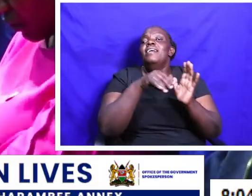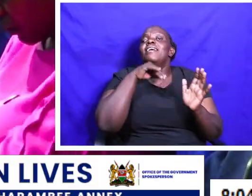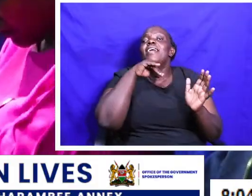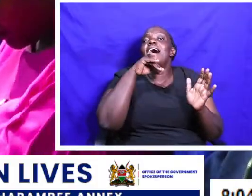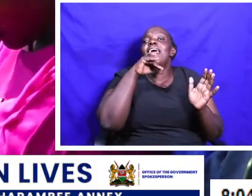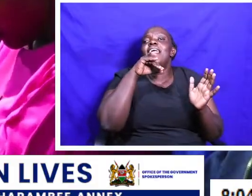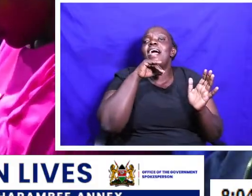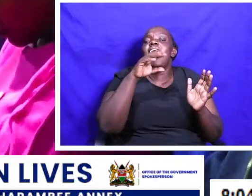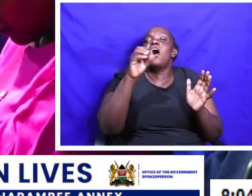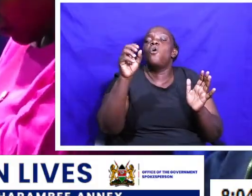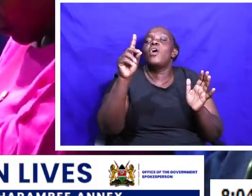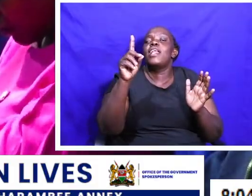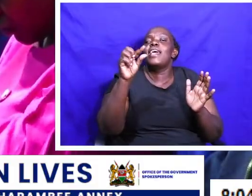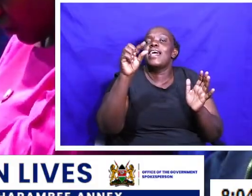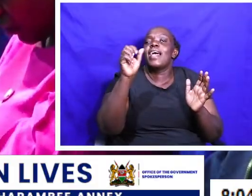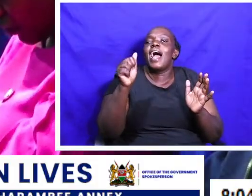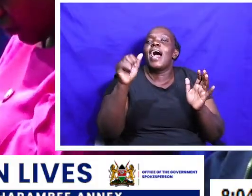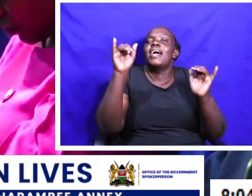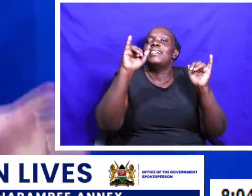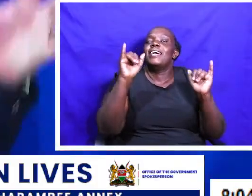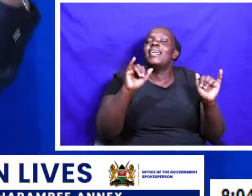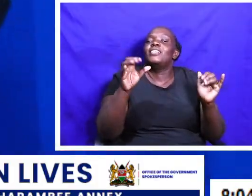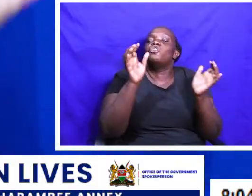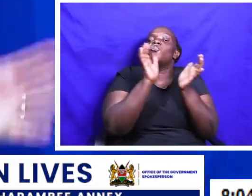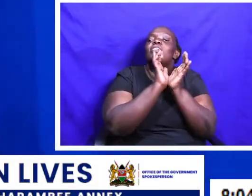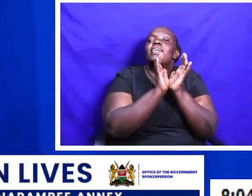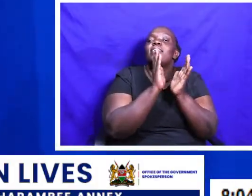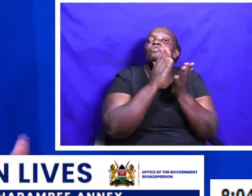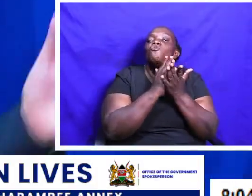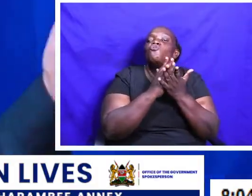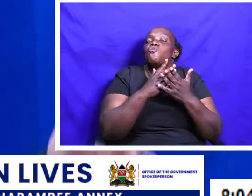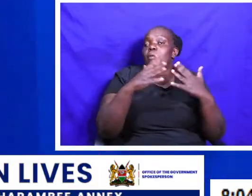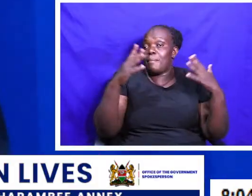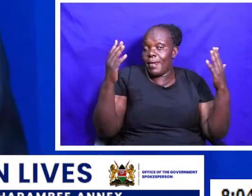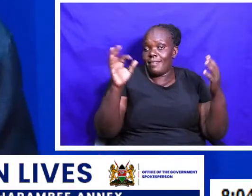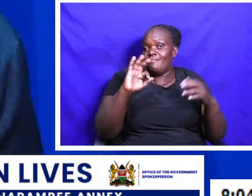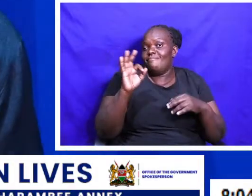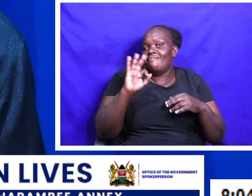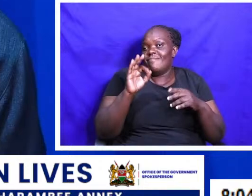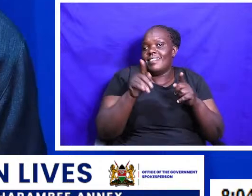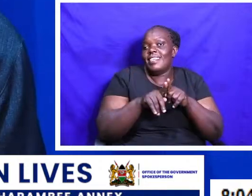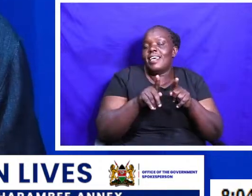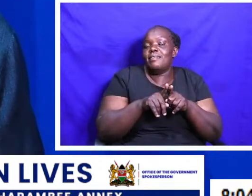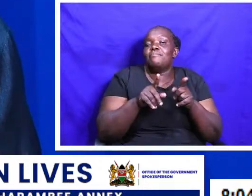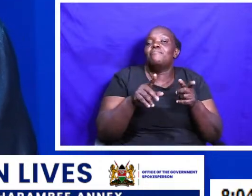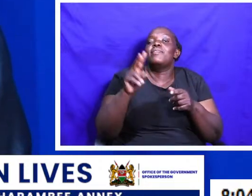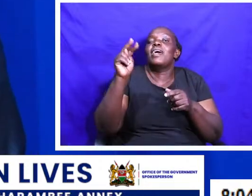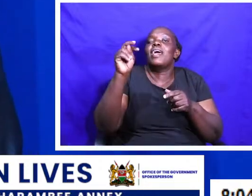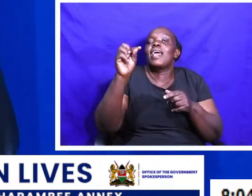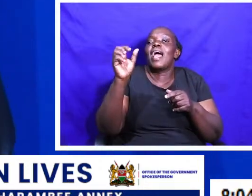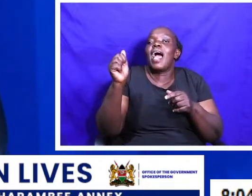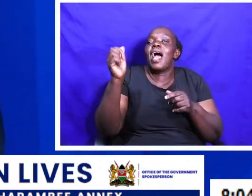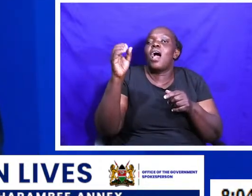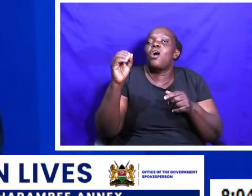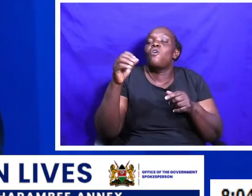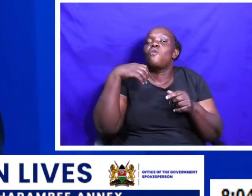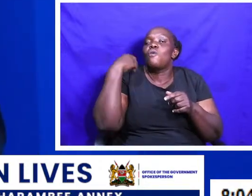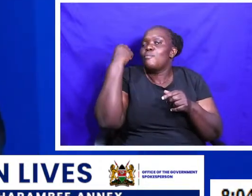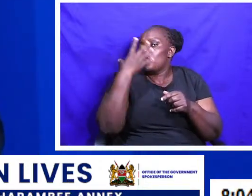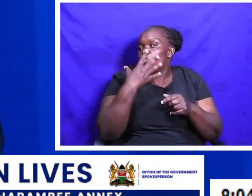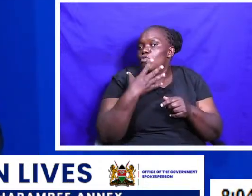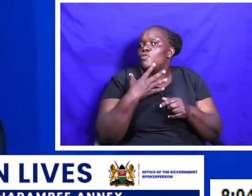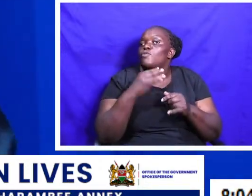Raila Odinga International. Ndio hiyo kubwa kabisa ambayo inashangaza na iko na ngao. It's actually a very